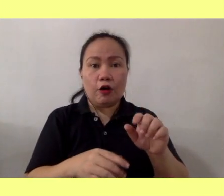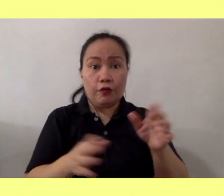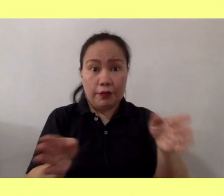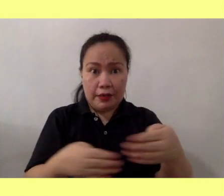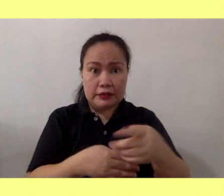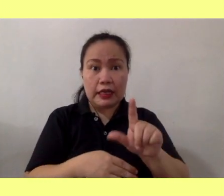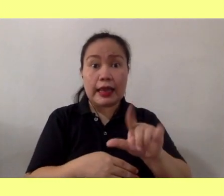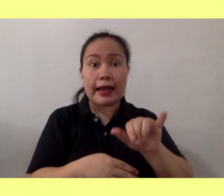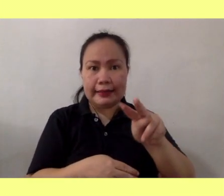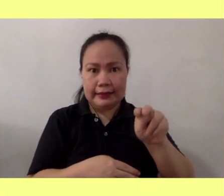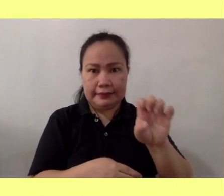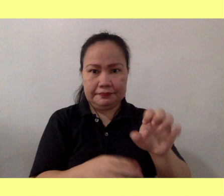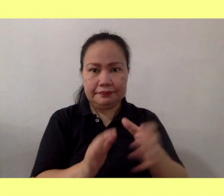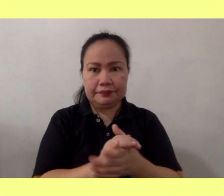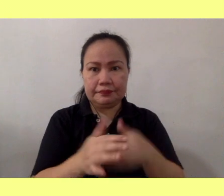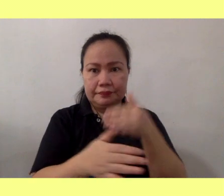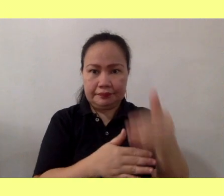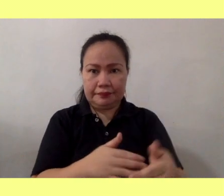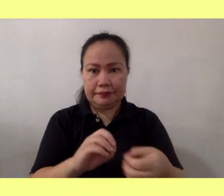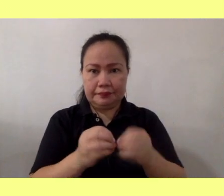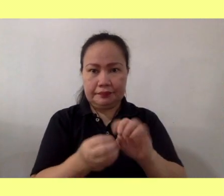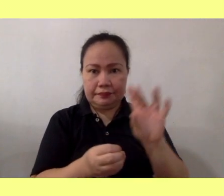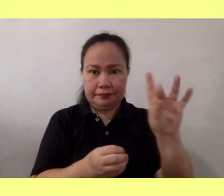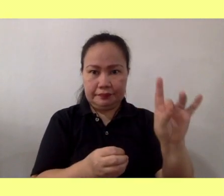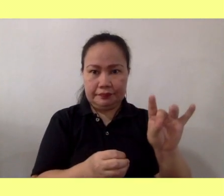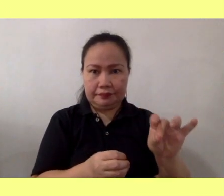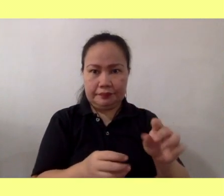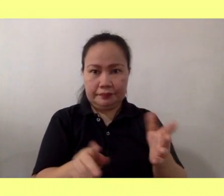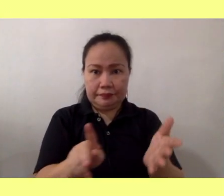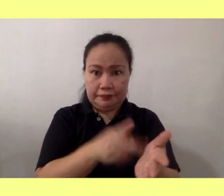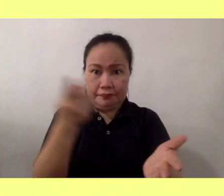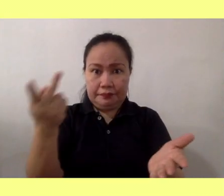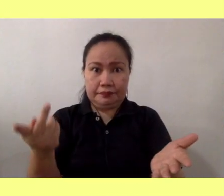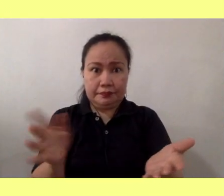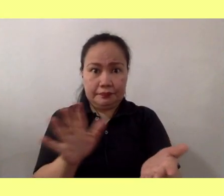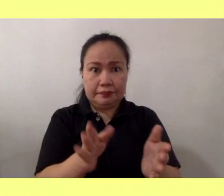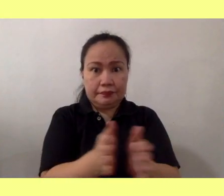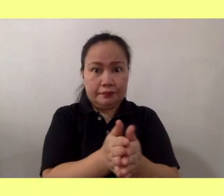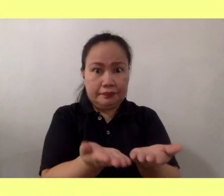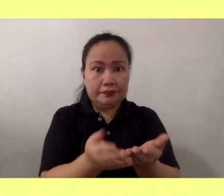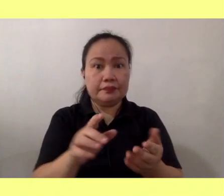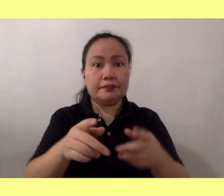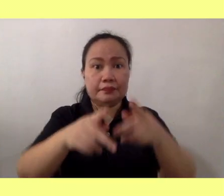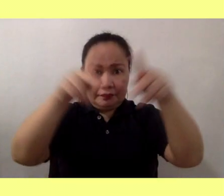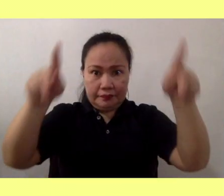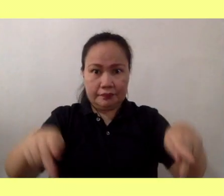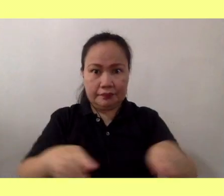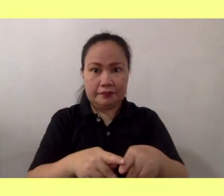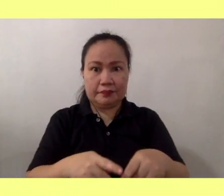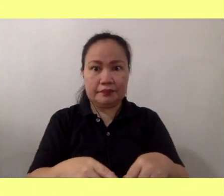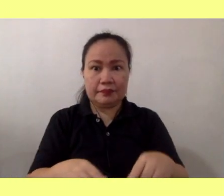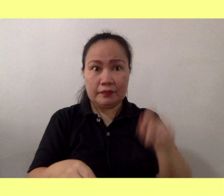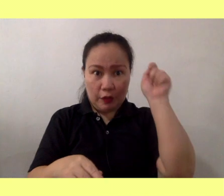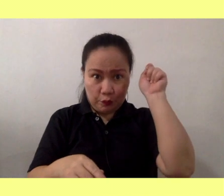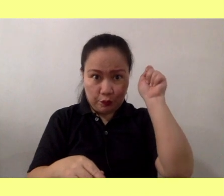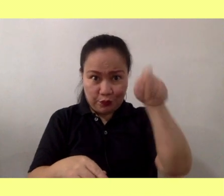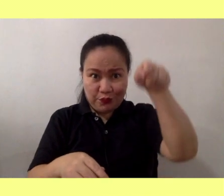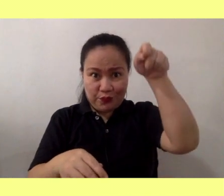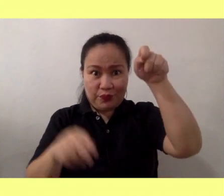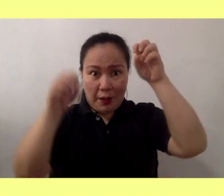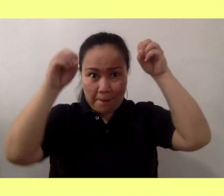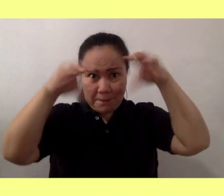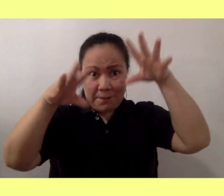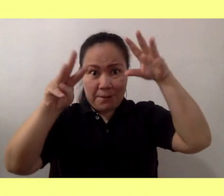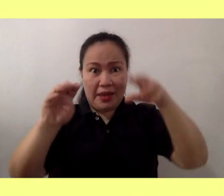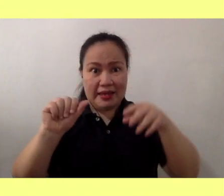Okay? Next, page of a book. So, that is a plane. A magic wand. This is a line. A